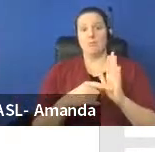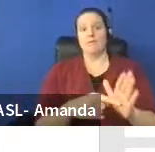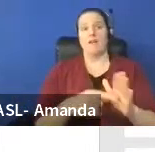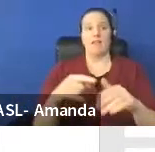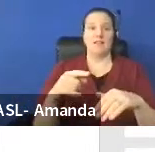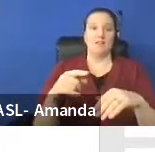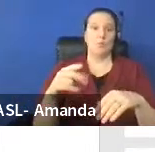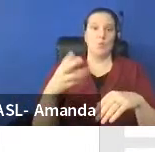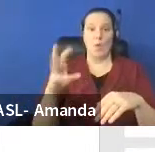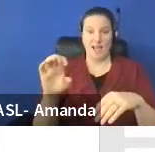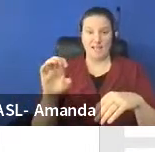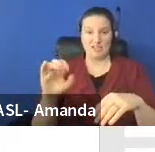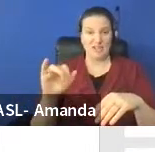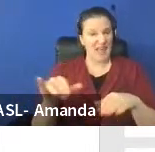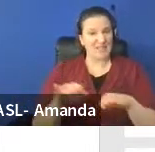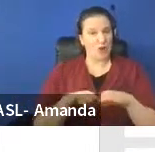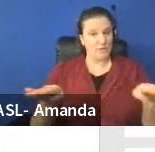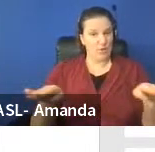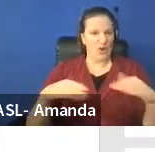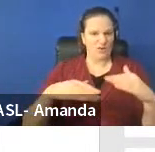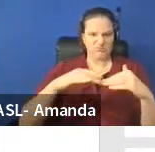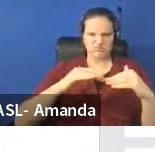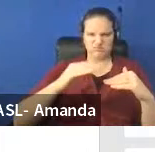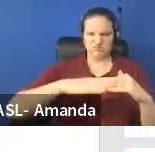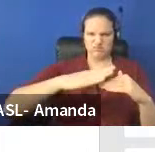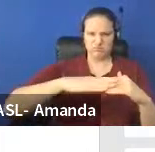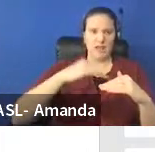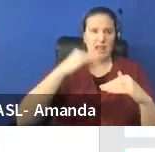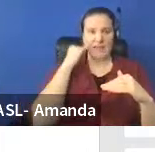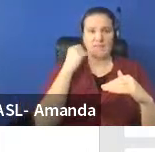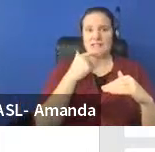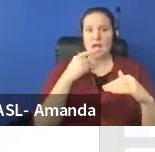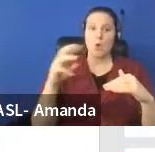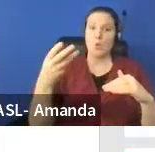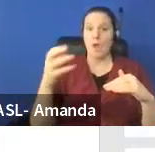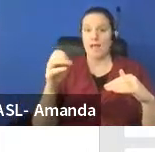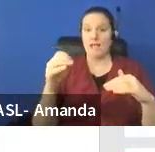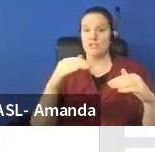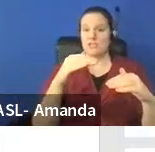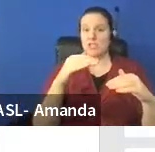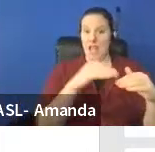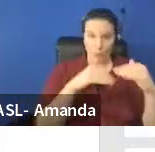floor. So if that's what the individual who wrote wage equity was meaning.